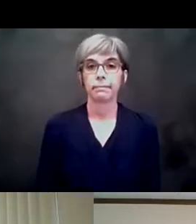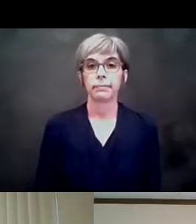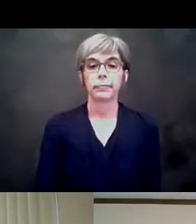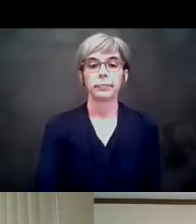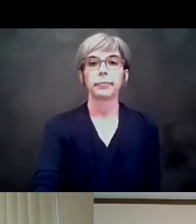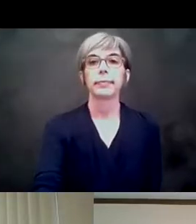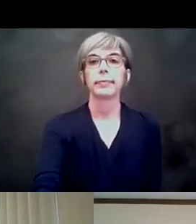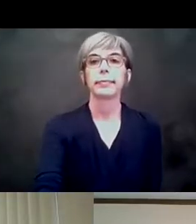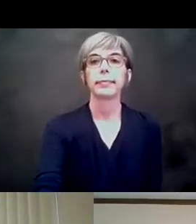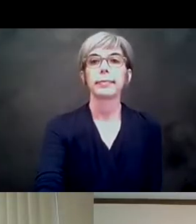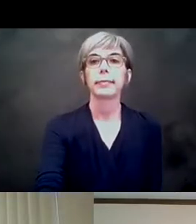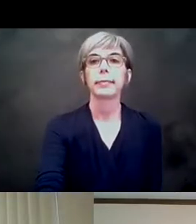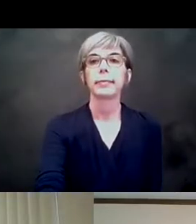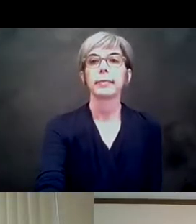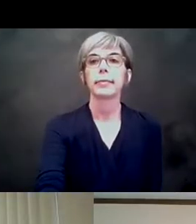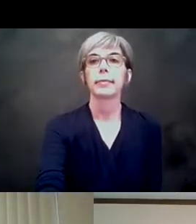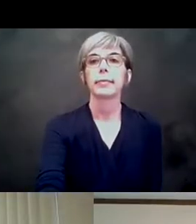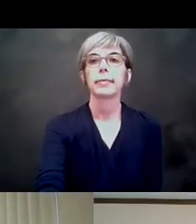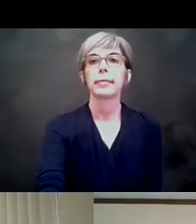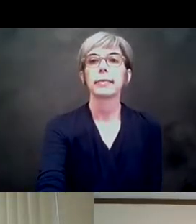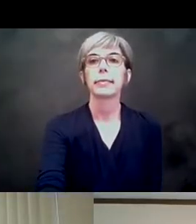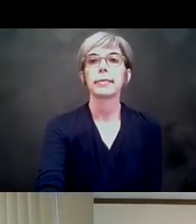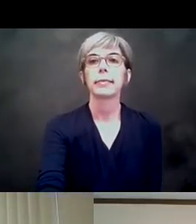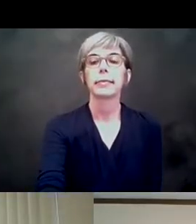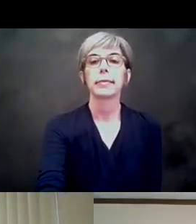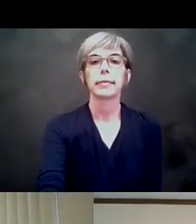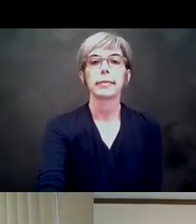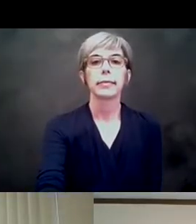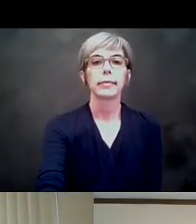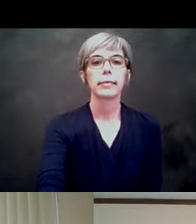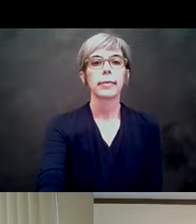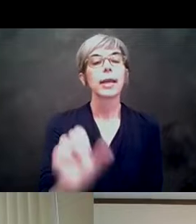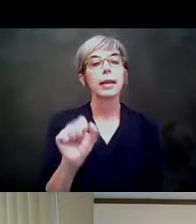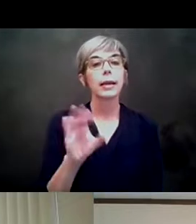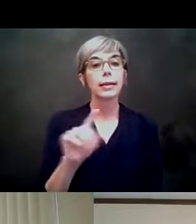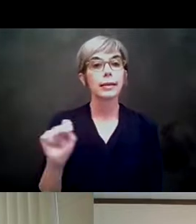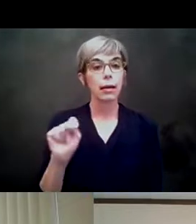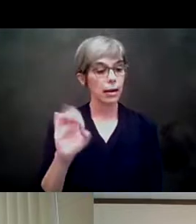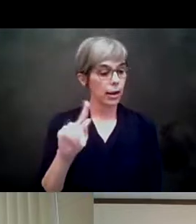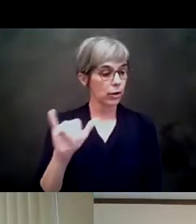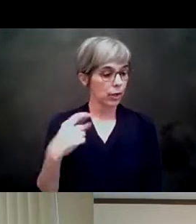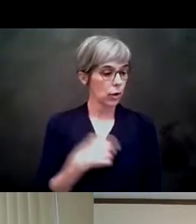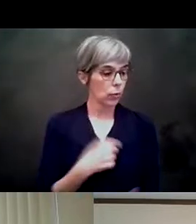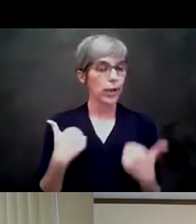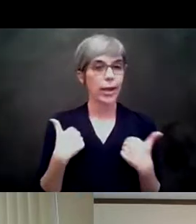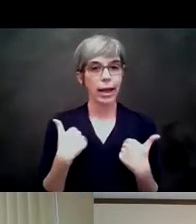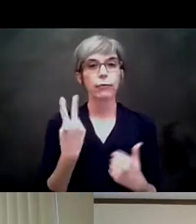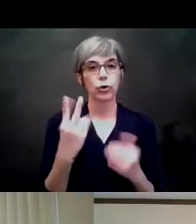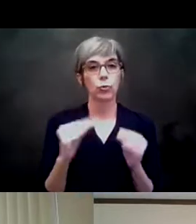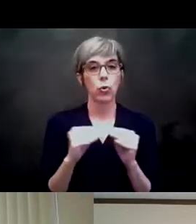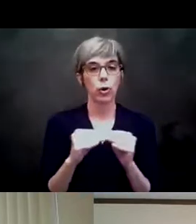In Scott County, we're reporting 2 new cases for a total of 293. Our deaths remain at